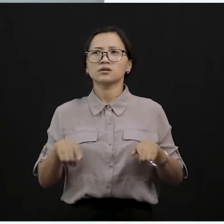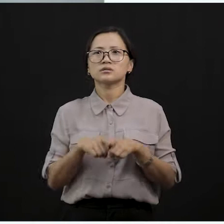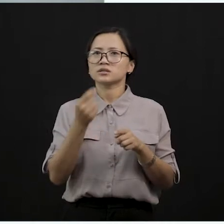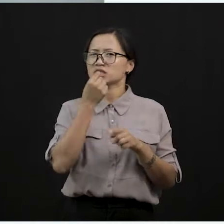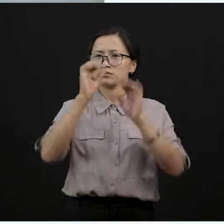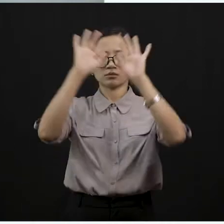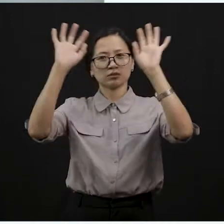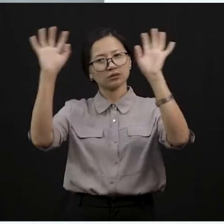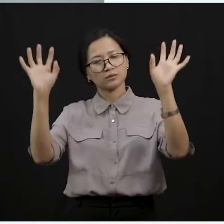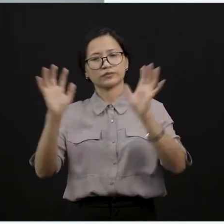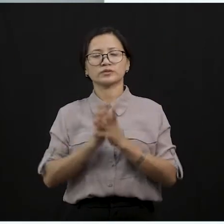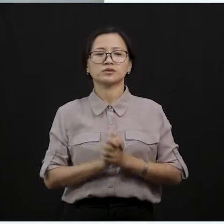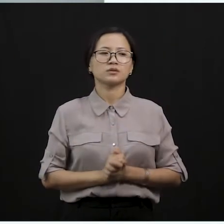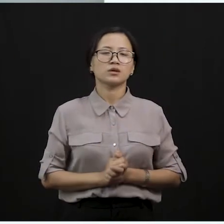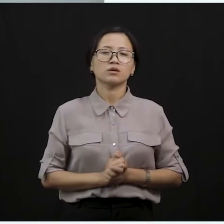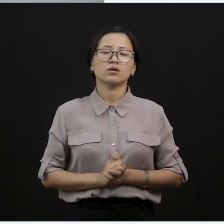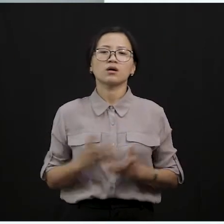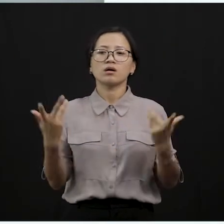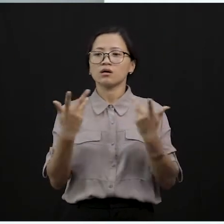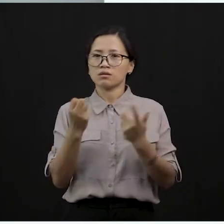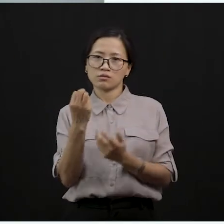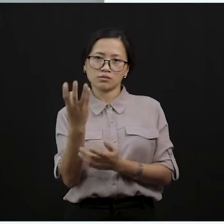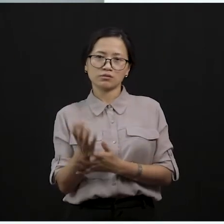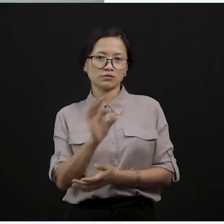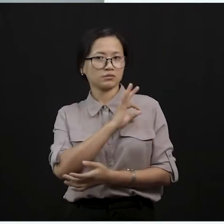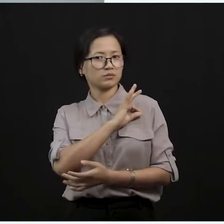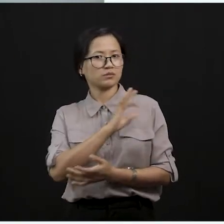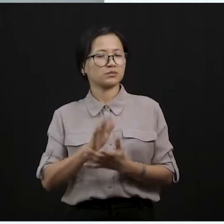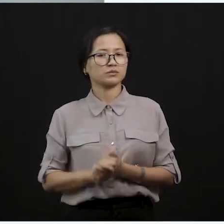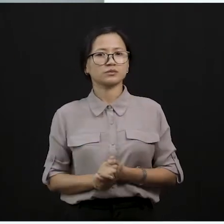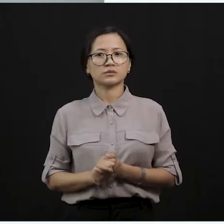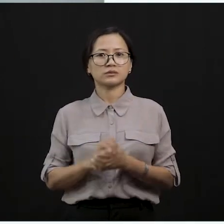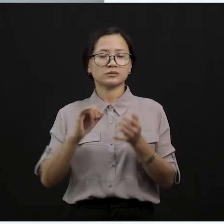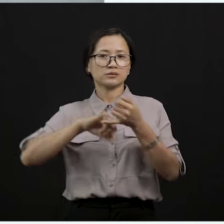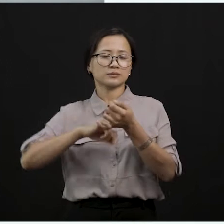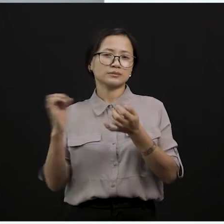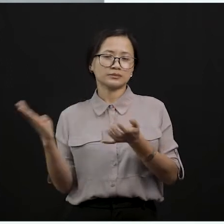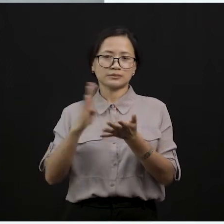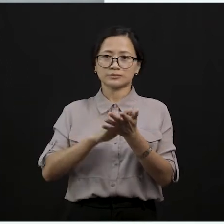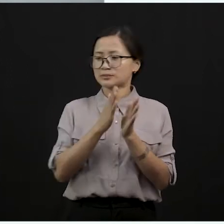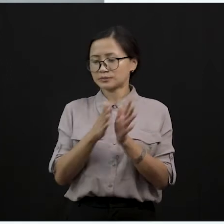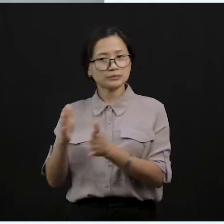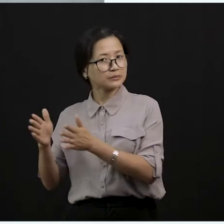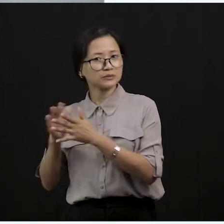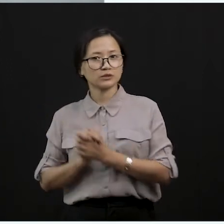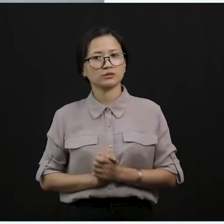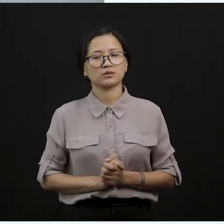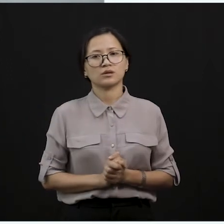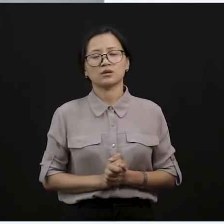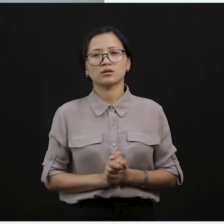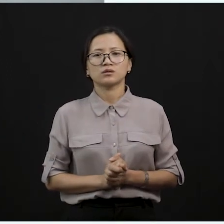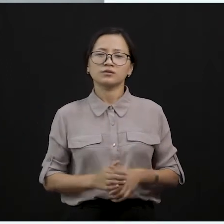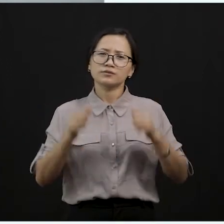how many of you like this season when it is rainy and it's foggy? It is very difficult like to walk during the